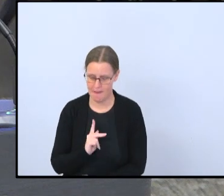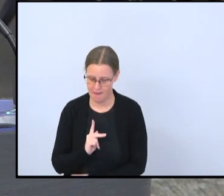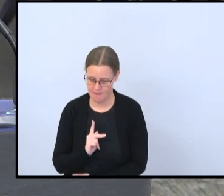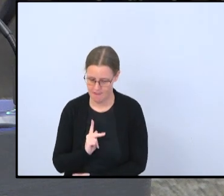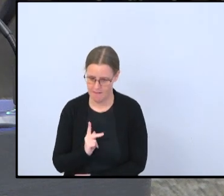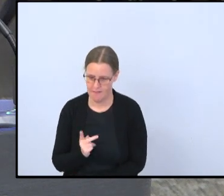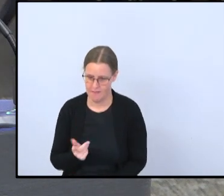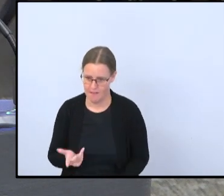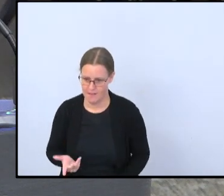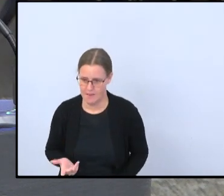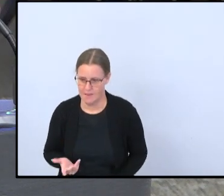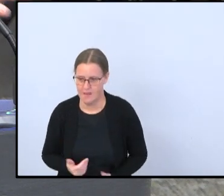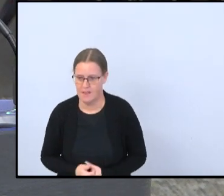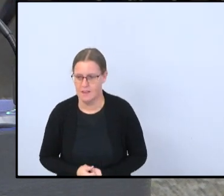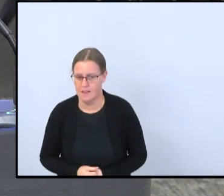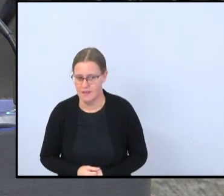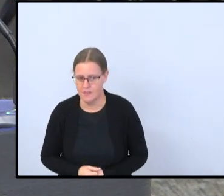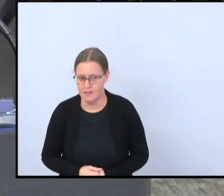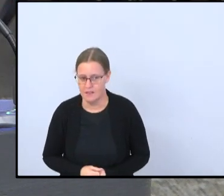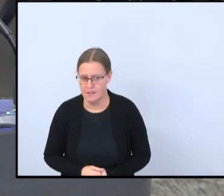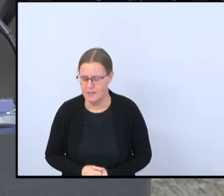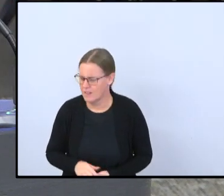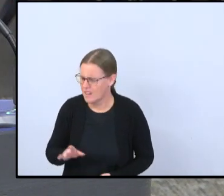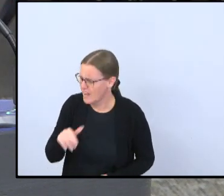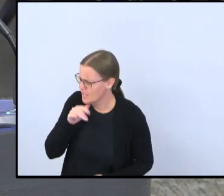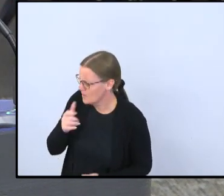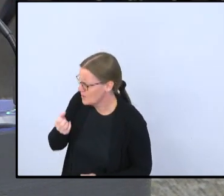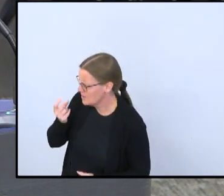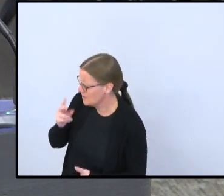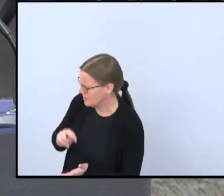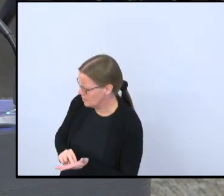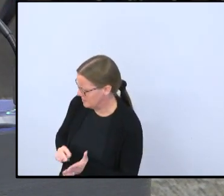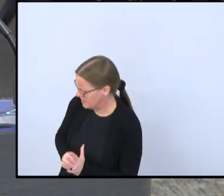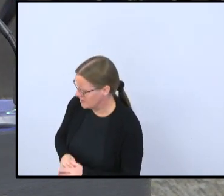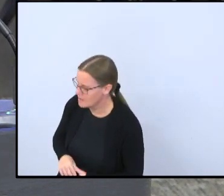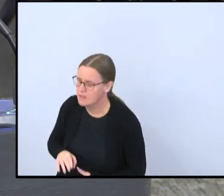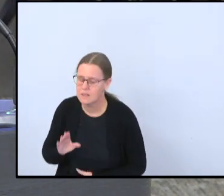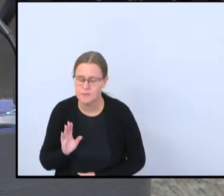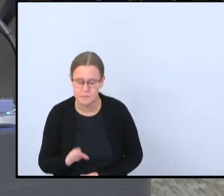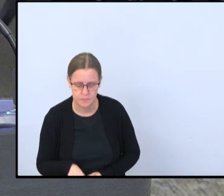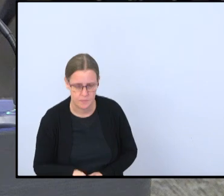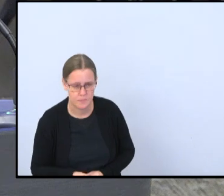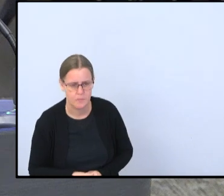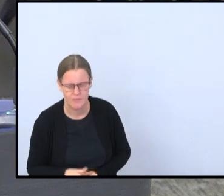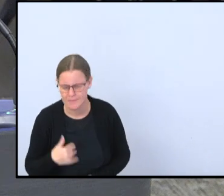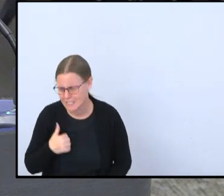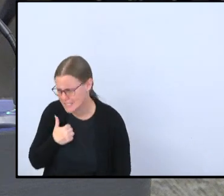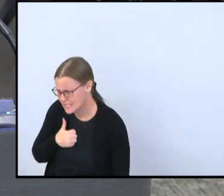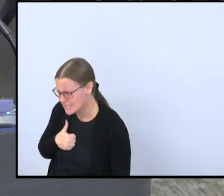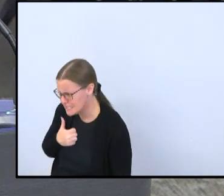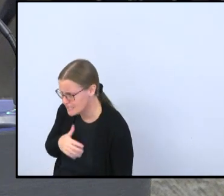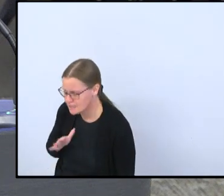right? So, I don't understand what you're saying. okay, so as we Sorry.